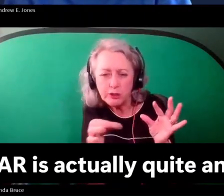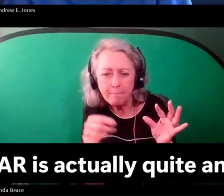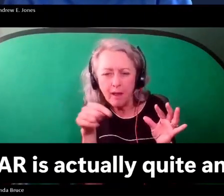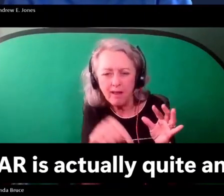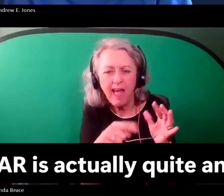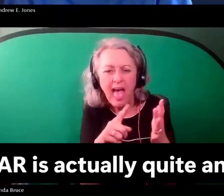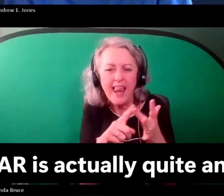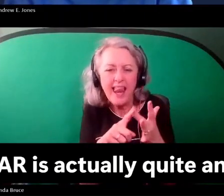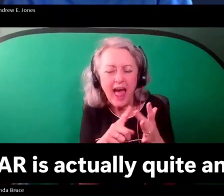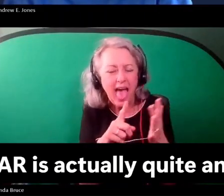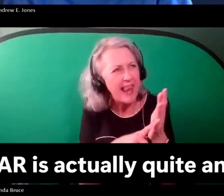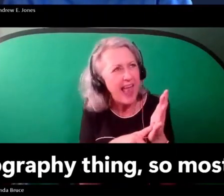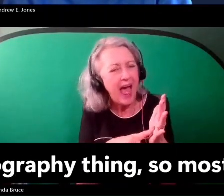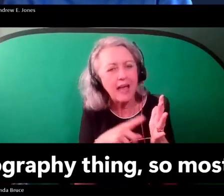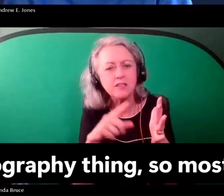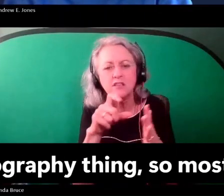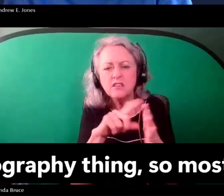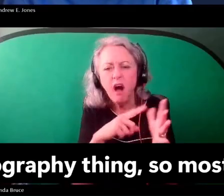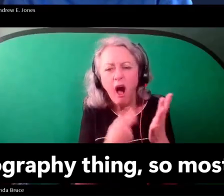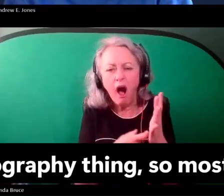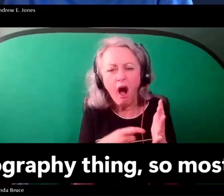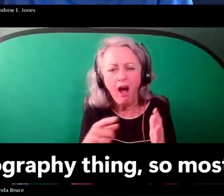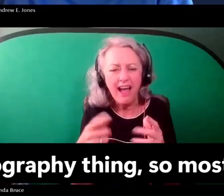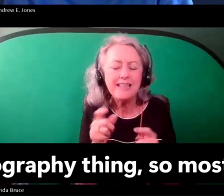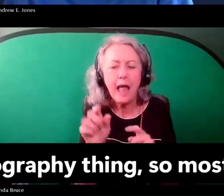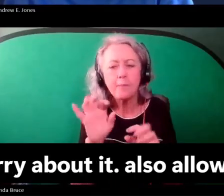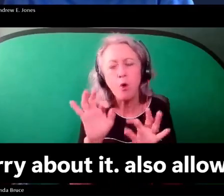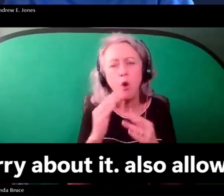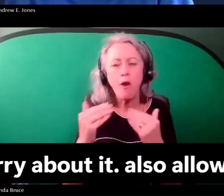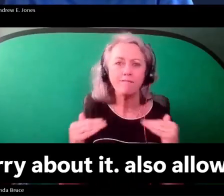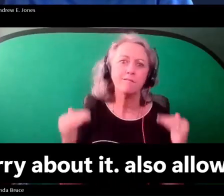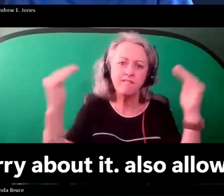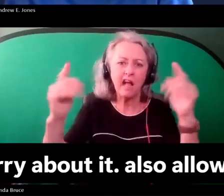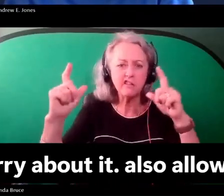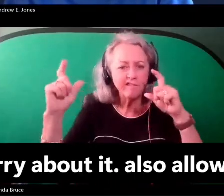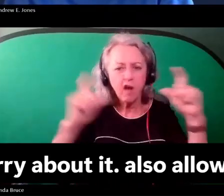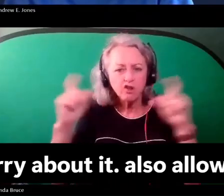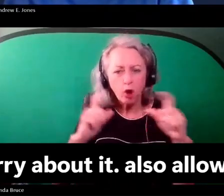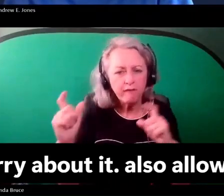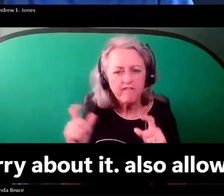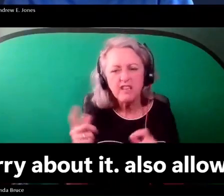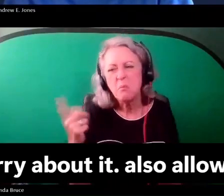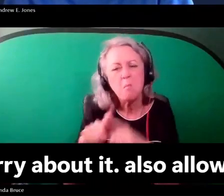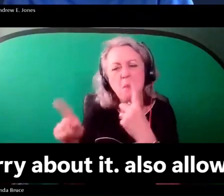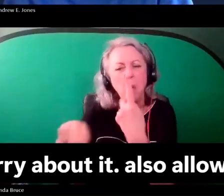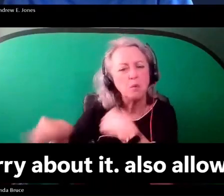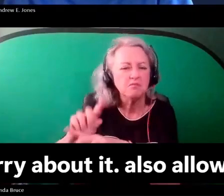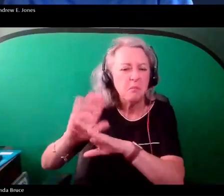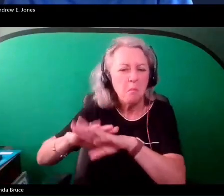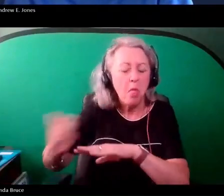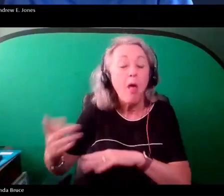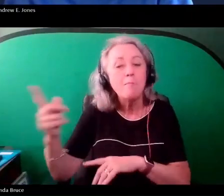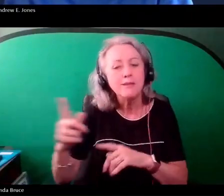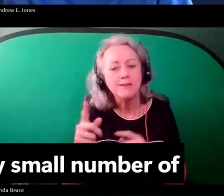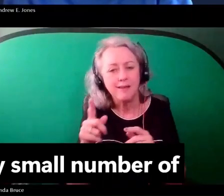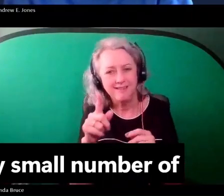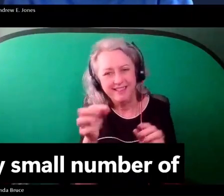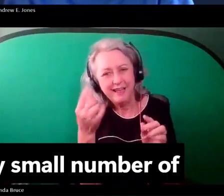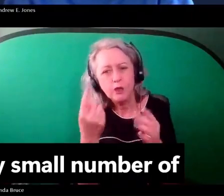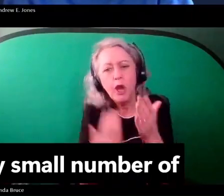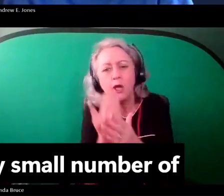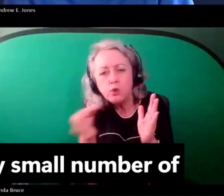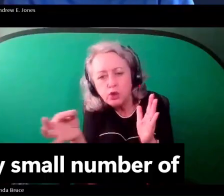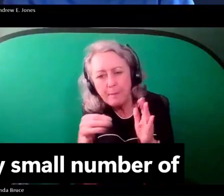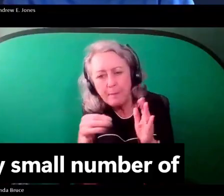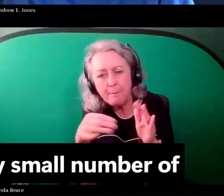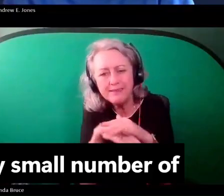chip. LiDAR is actually quite an advanced photography thing, so most people don't worry about it. It also allows a